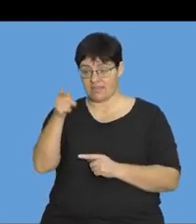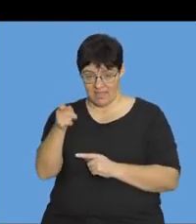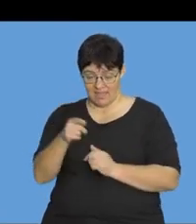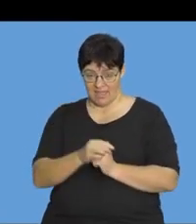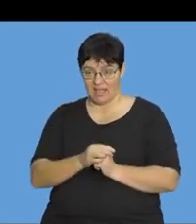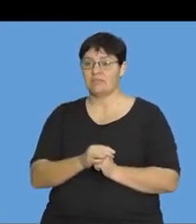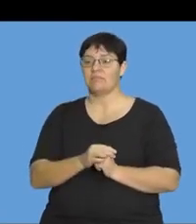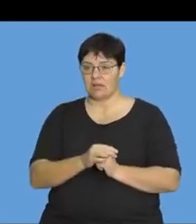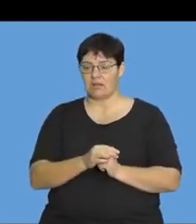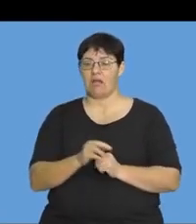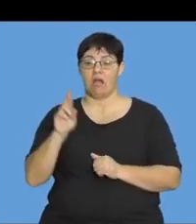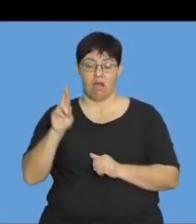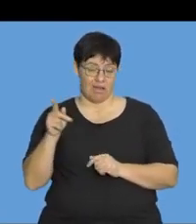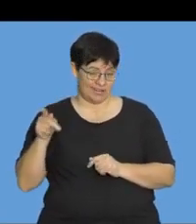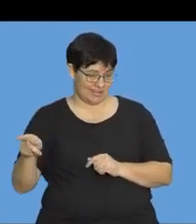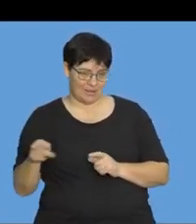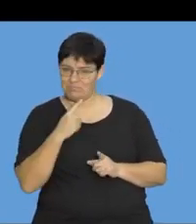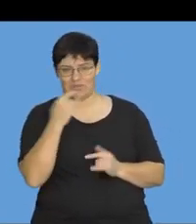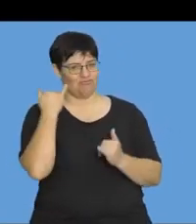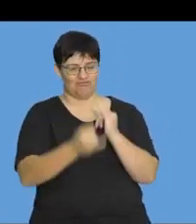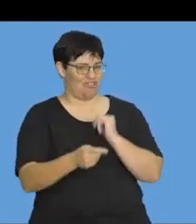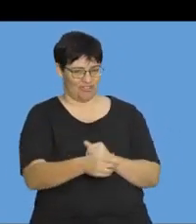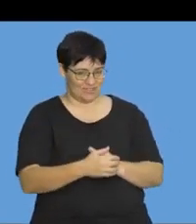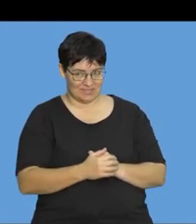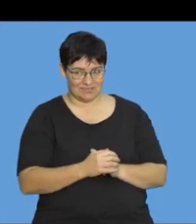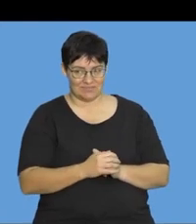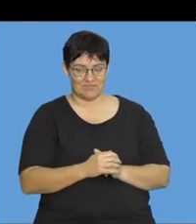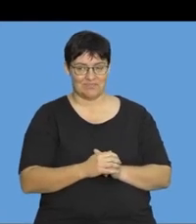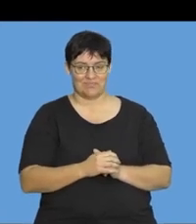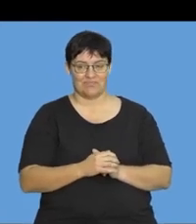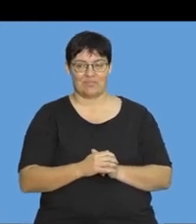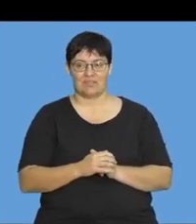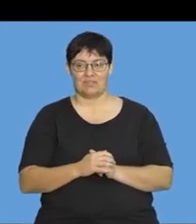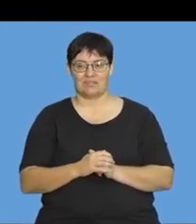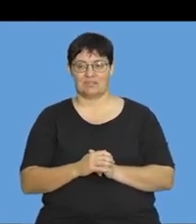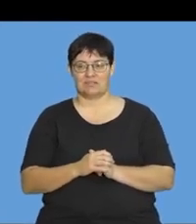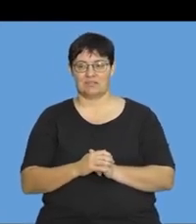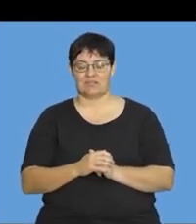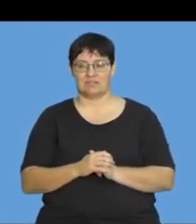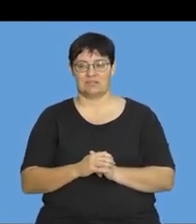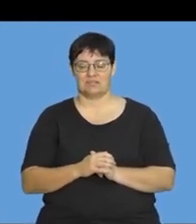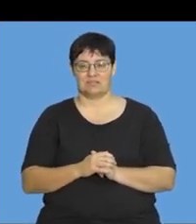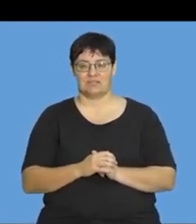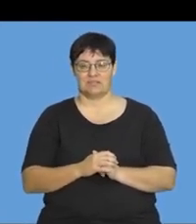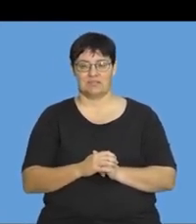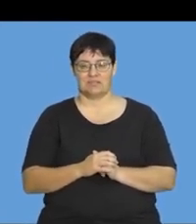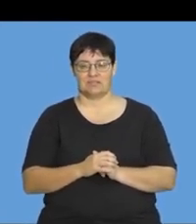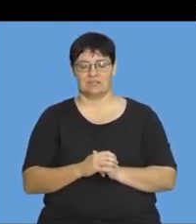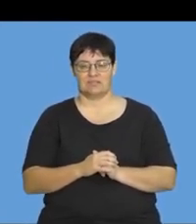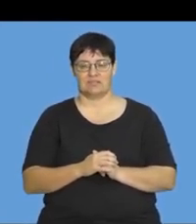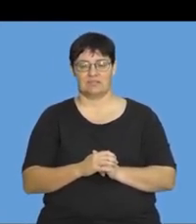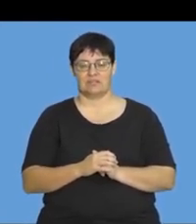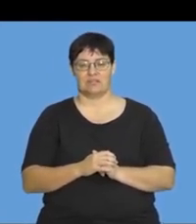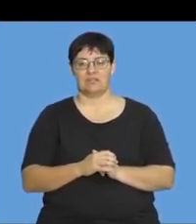it's going to be R. That is definitely not Q. So number B is not going to be my answer.